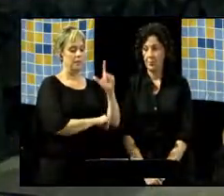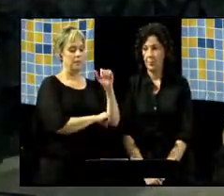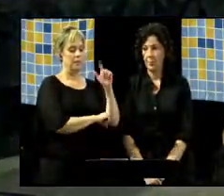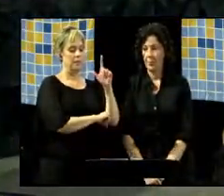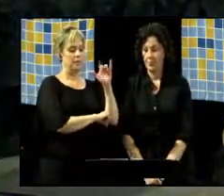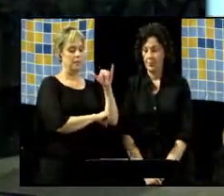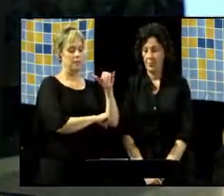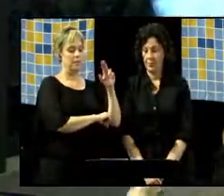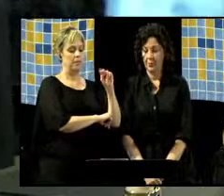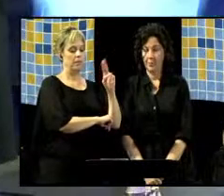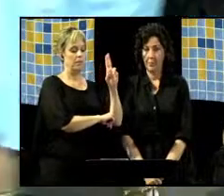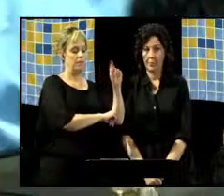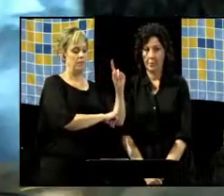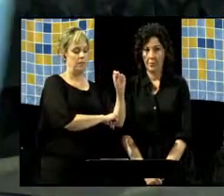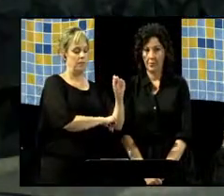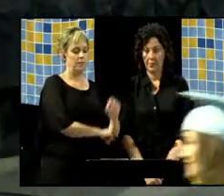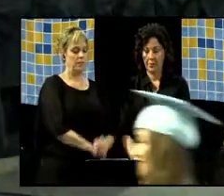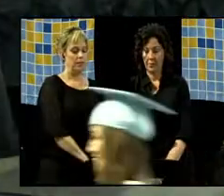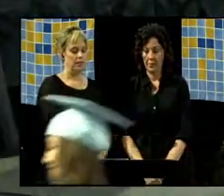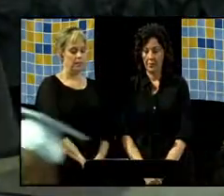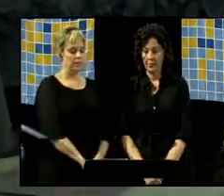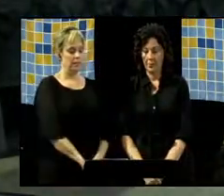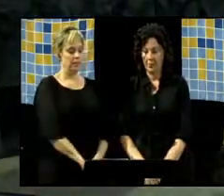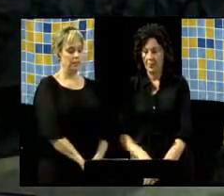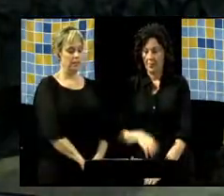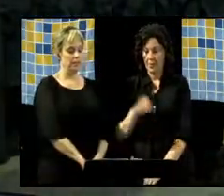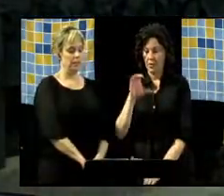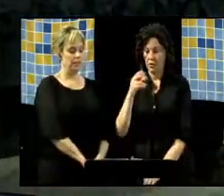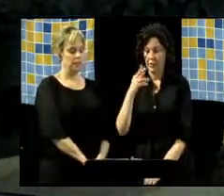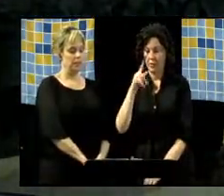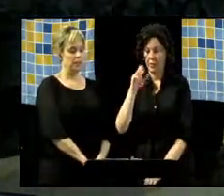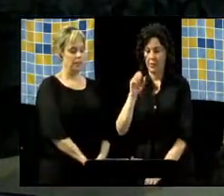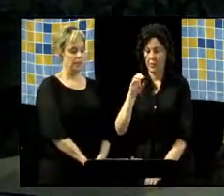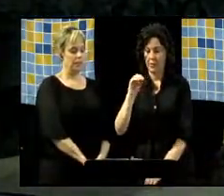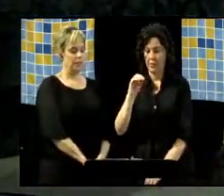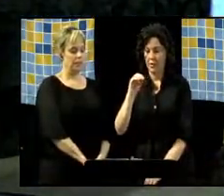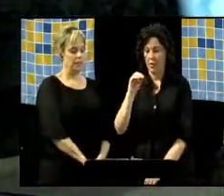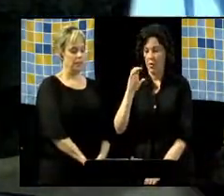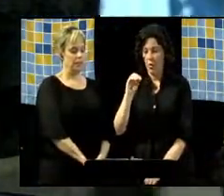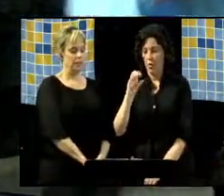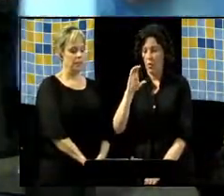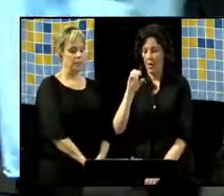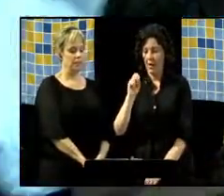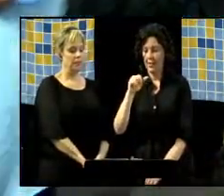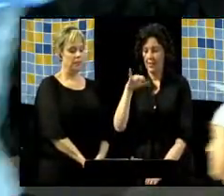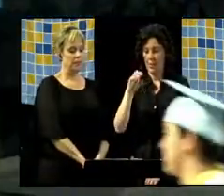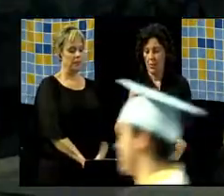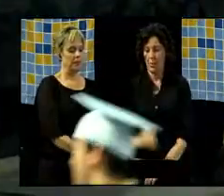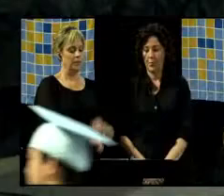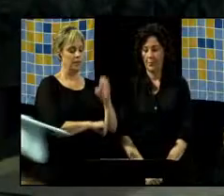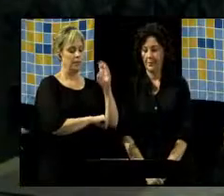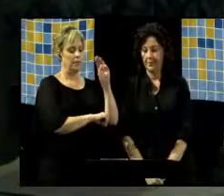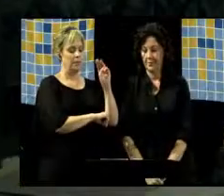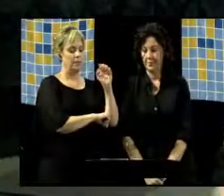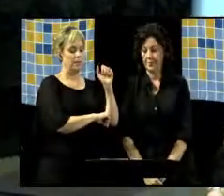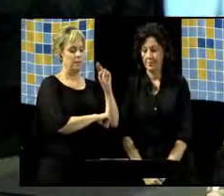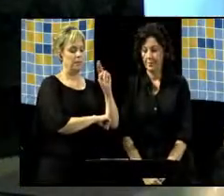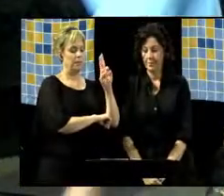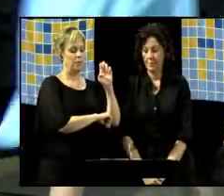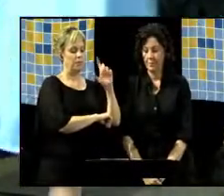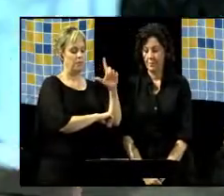Lily Ann Nutt. Christopher Ocasio. Emmanuel Jose